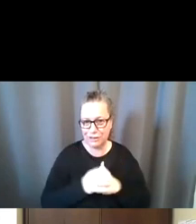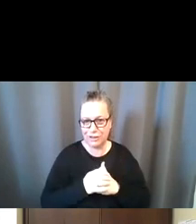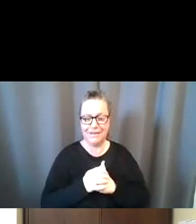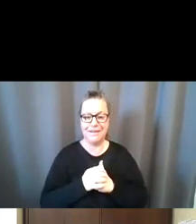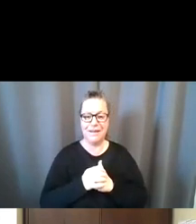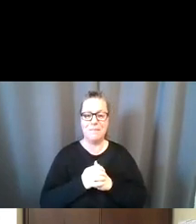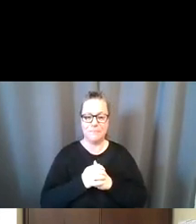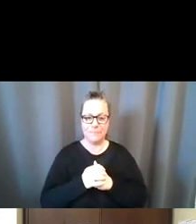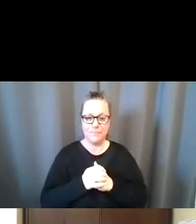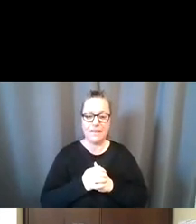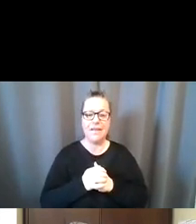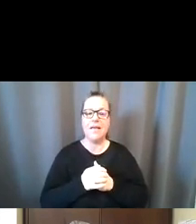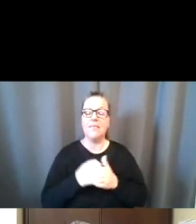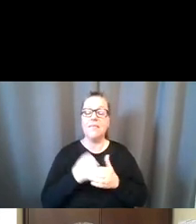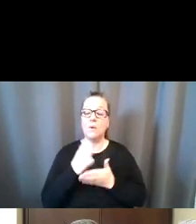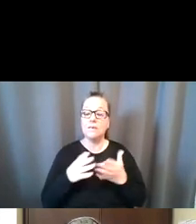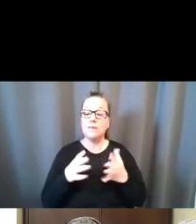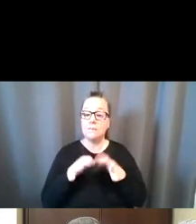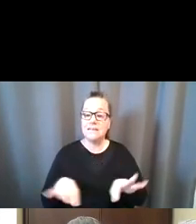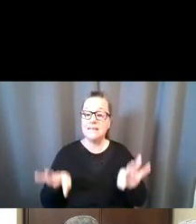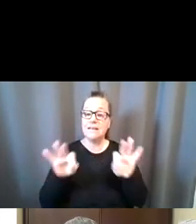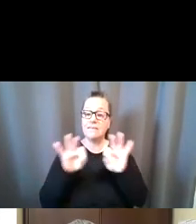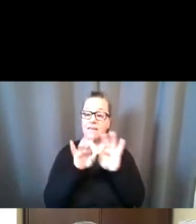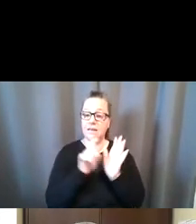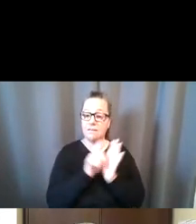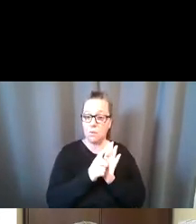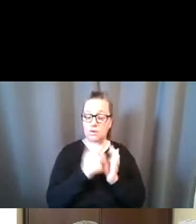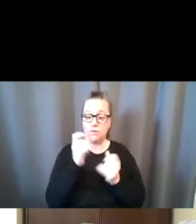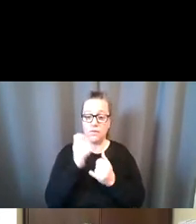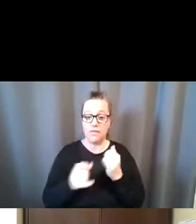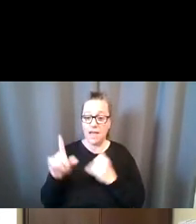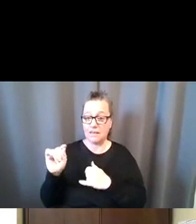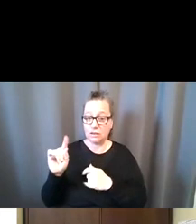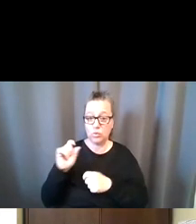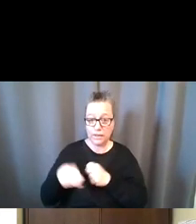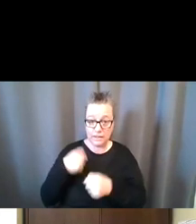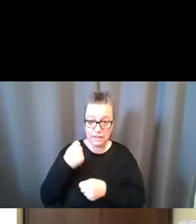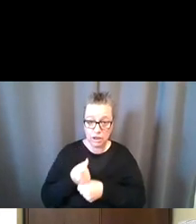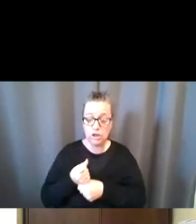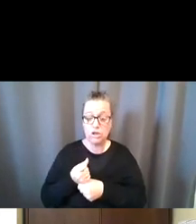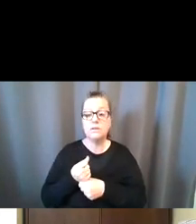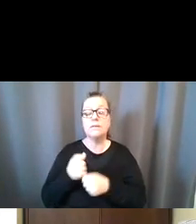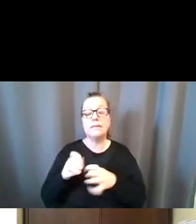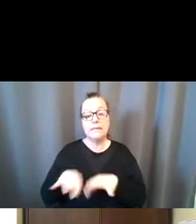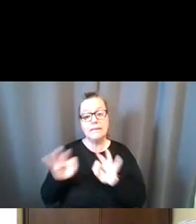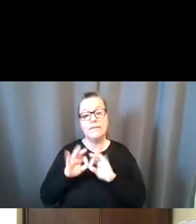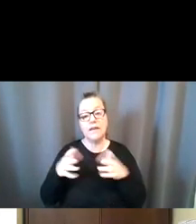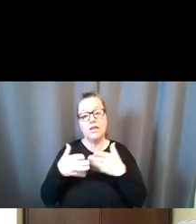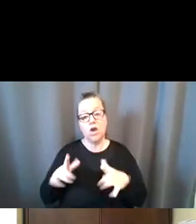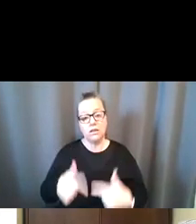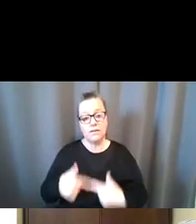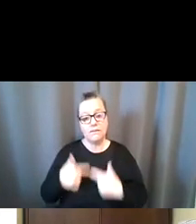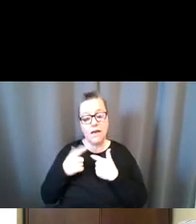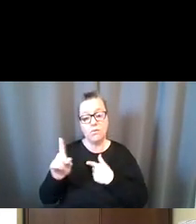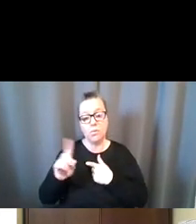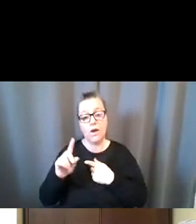There were some significant moments over the last 20 years, some significant loss of life where the importance